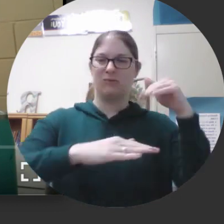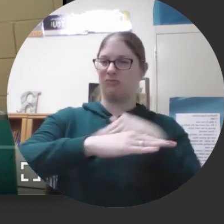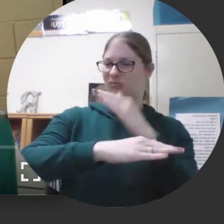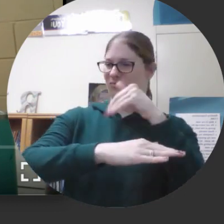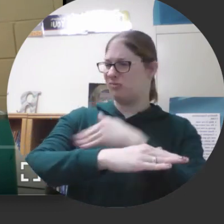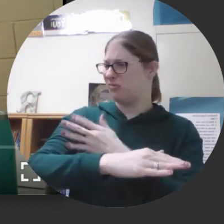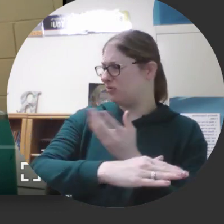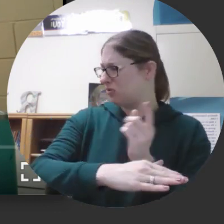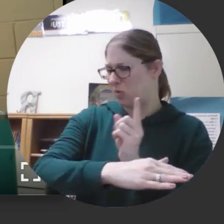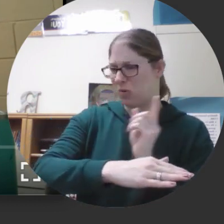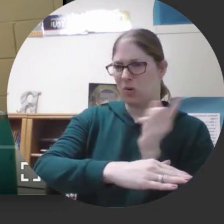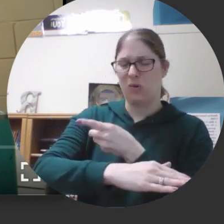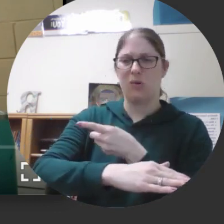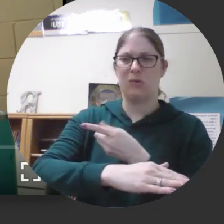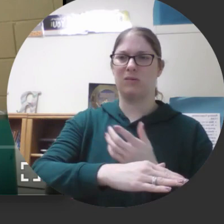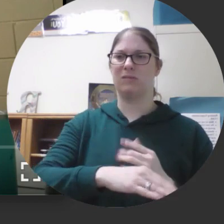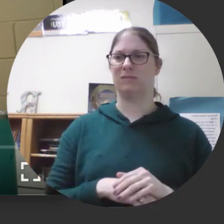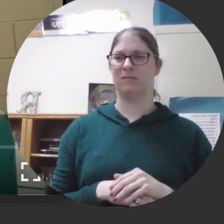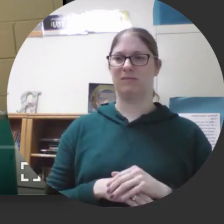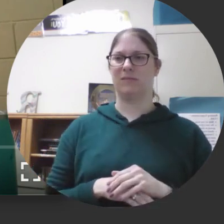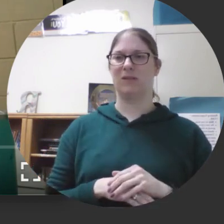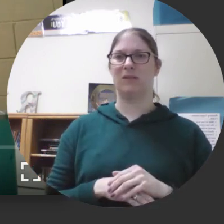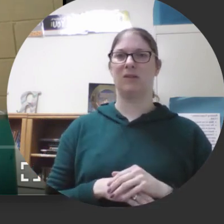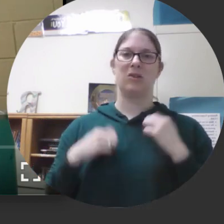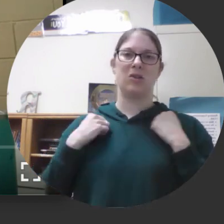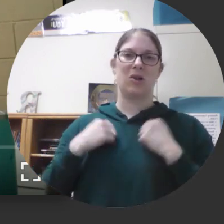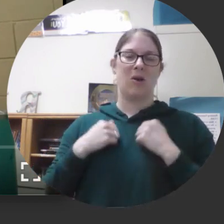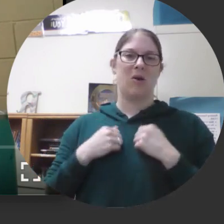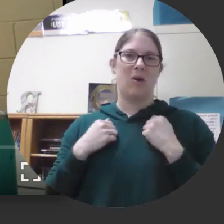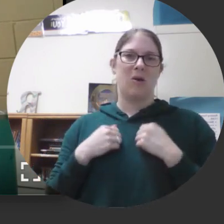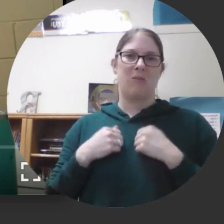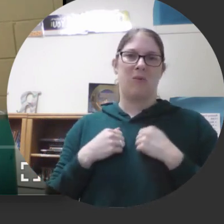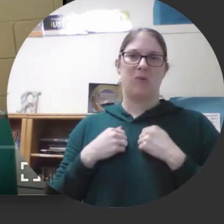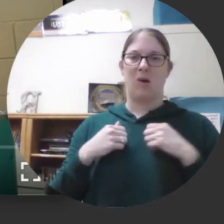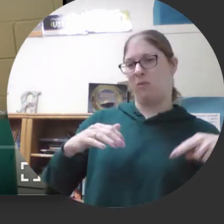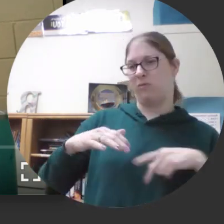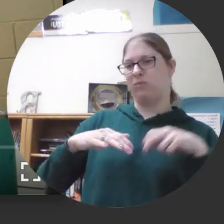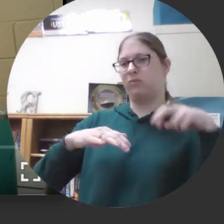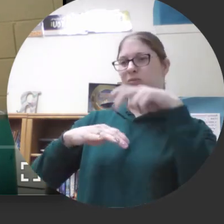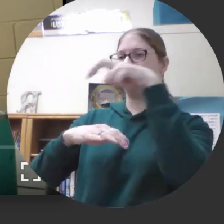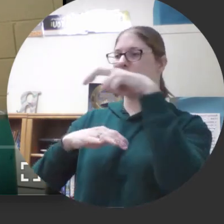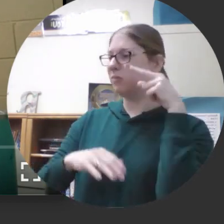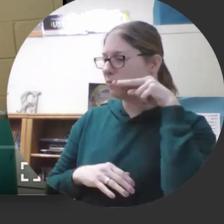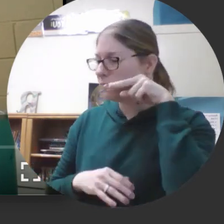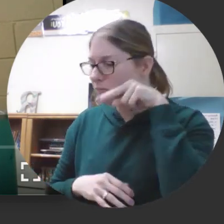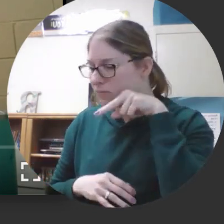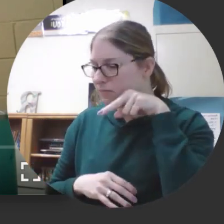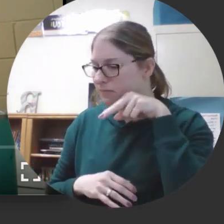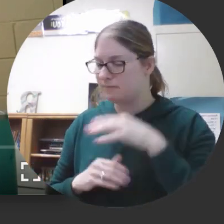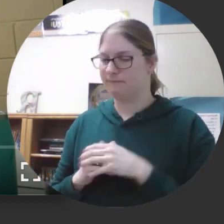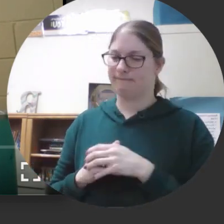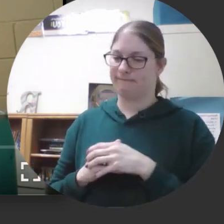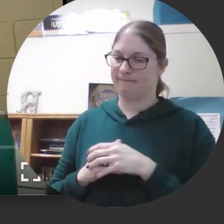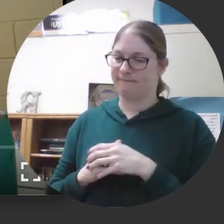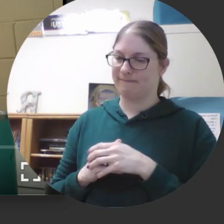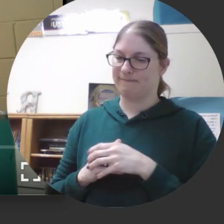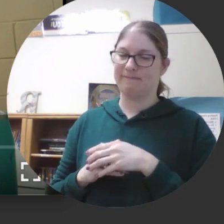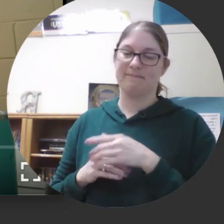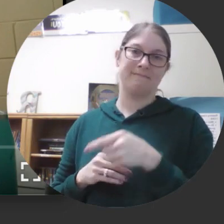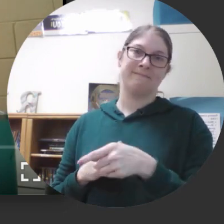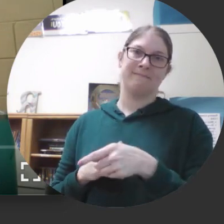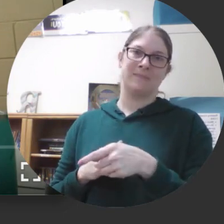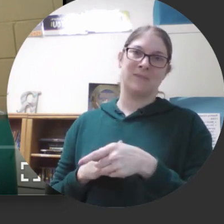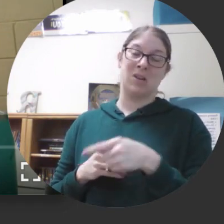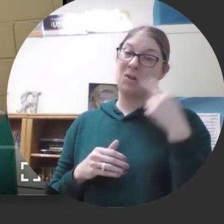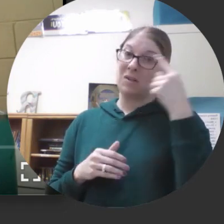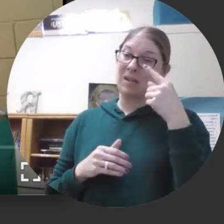tub, chirping loudly for food. Now I've been thinking, Grumble said. First of all, do you think we should simply put him back in the sea?